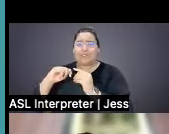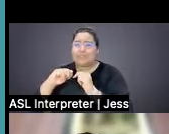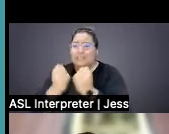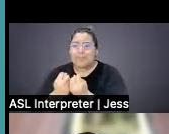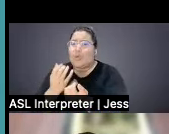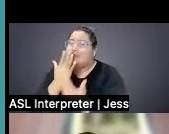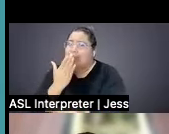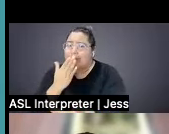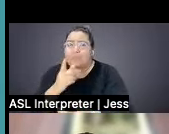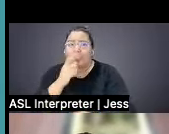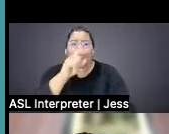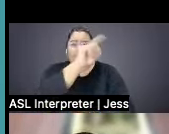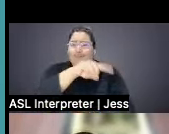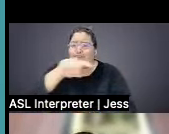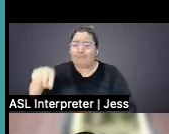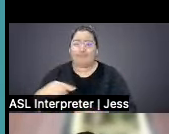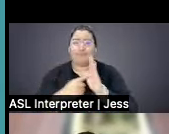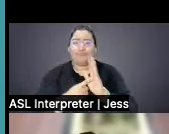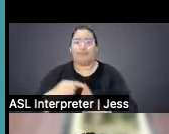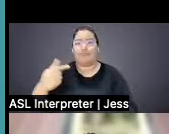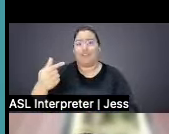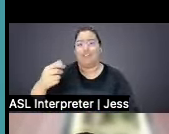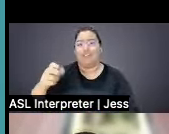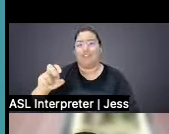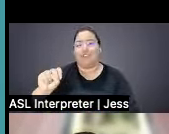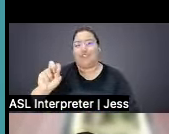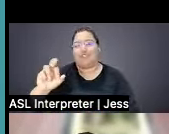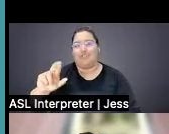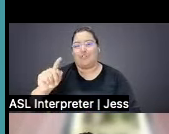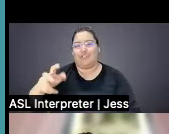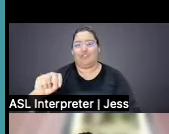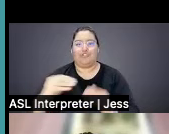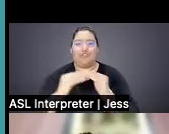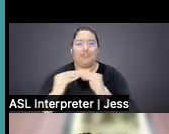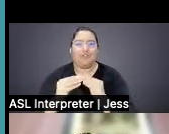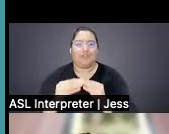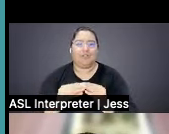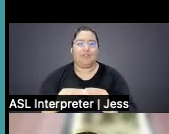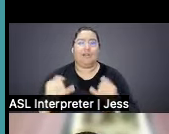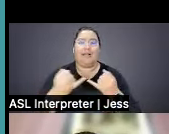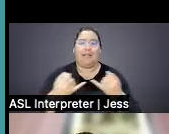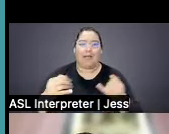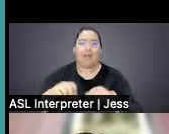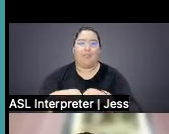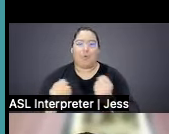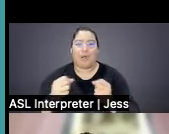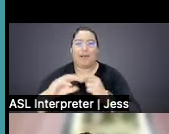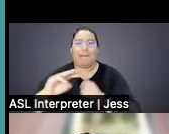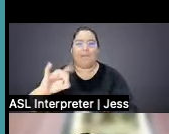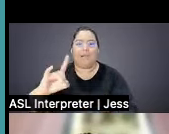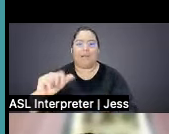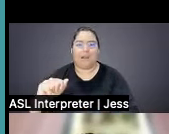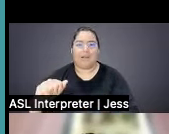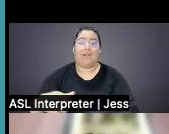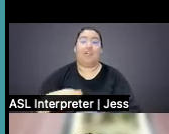of our network members, such as Generation Justice, LineBreak Media, and CreaTV San Jose. But I also wanted